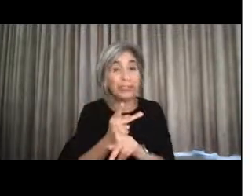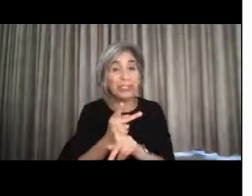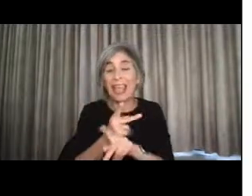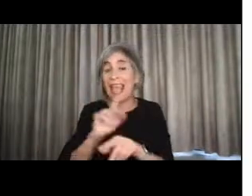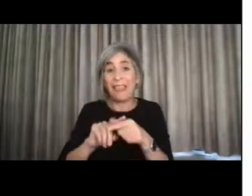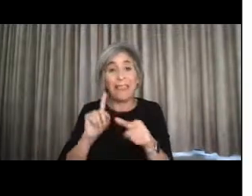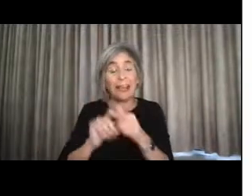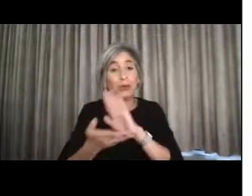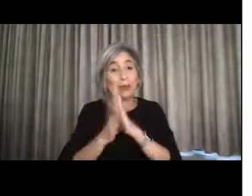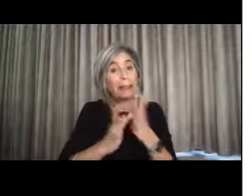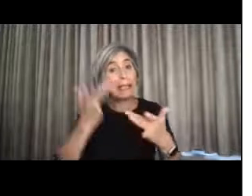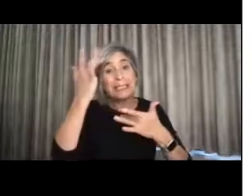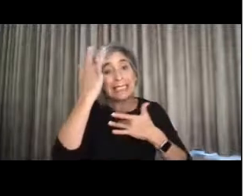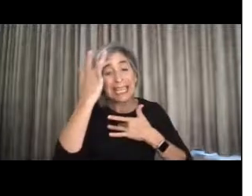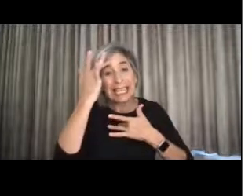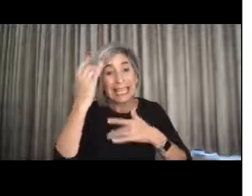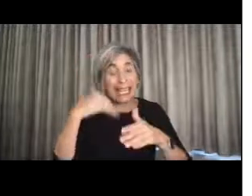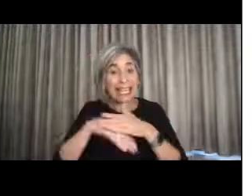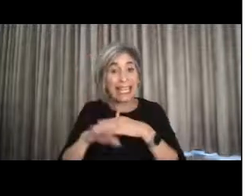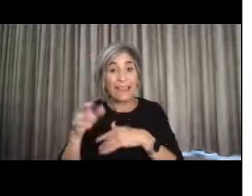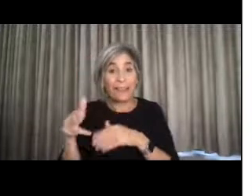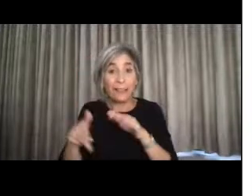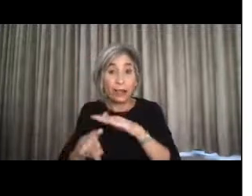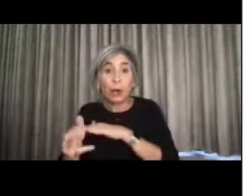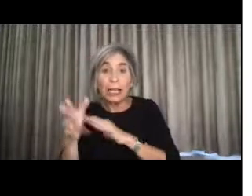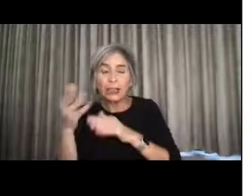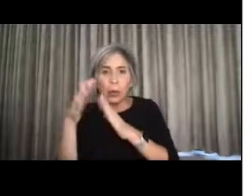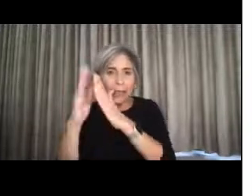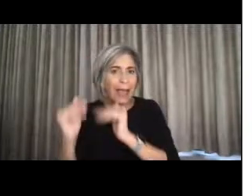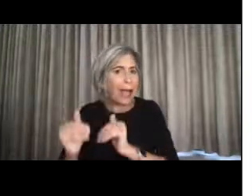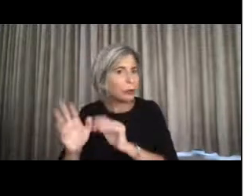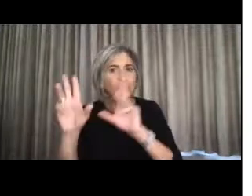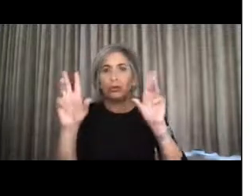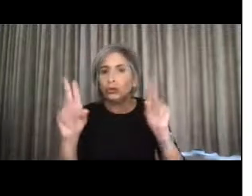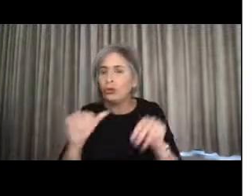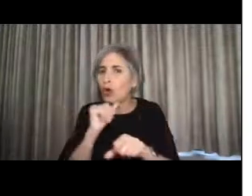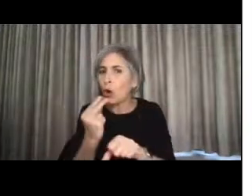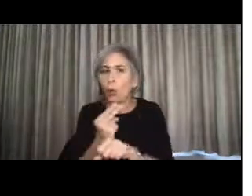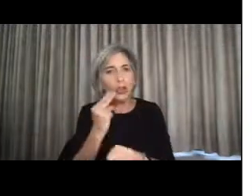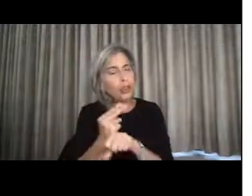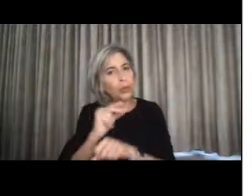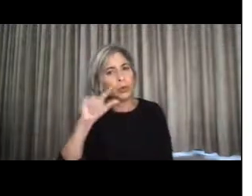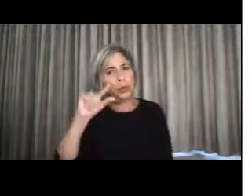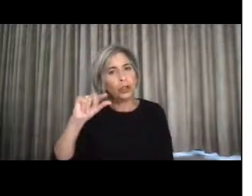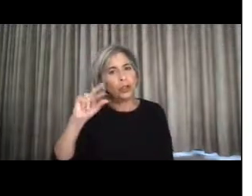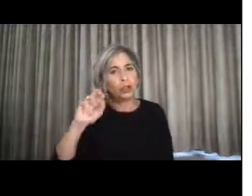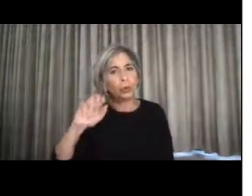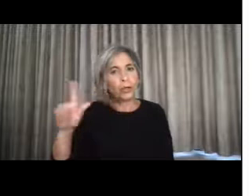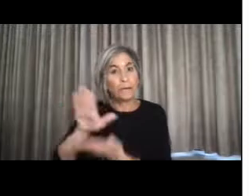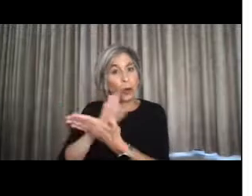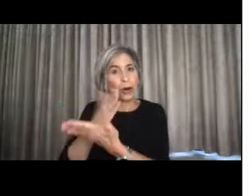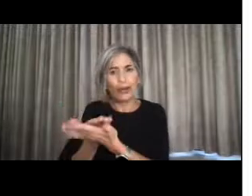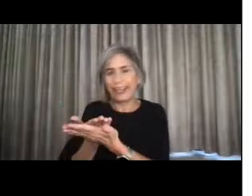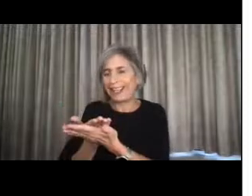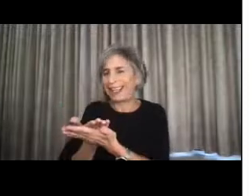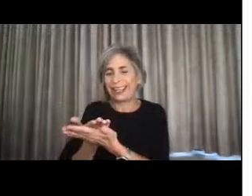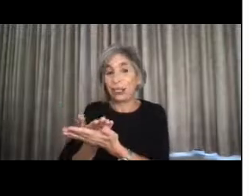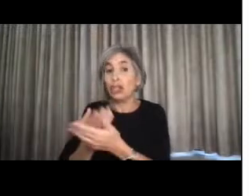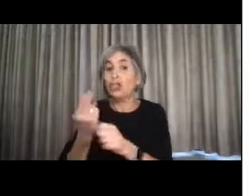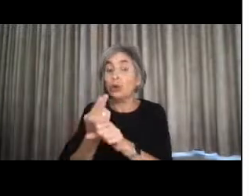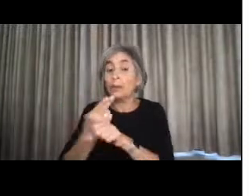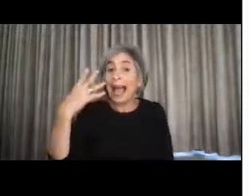detectors, especially in your garage if you have an attached garage. But yes, use your grills at least 10